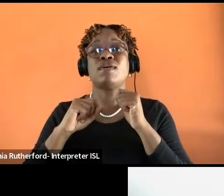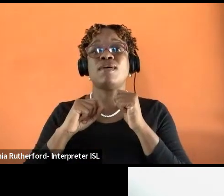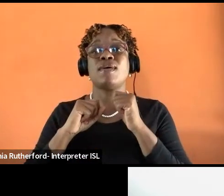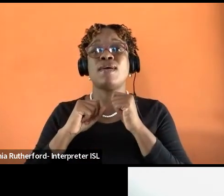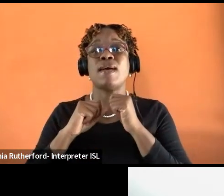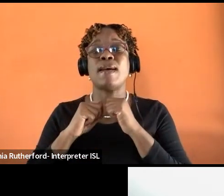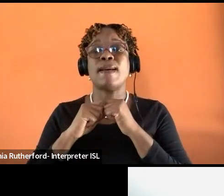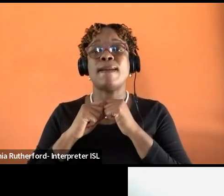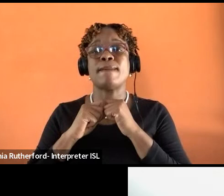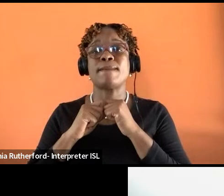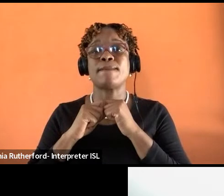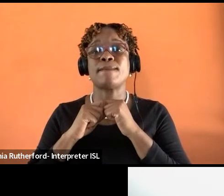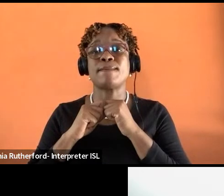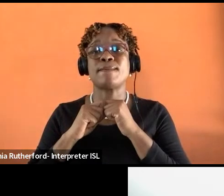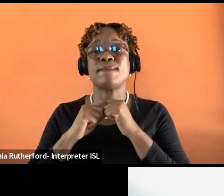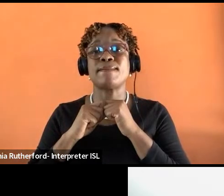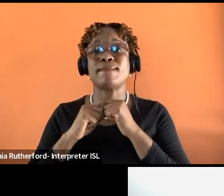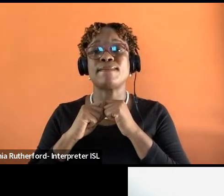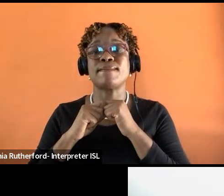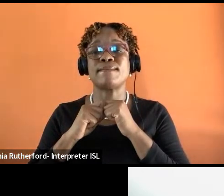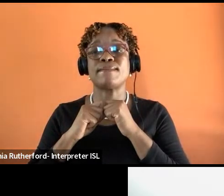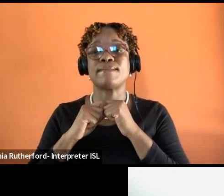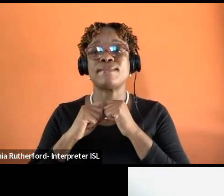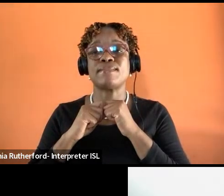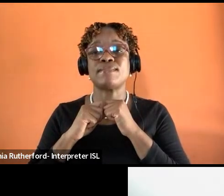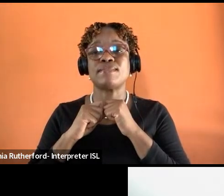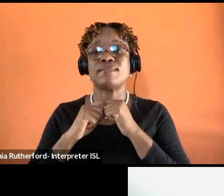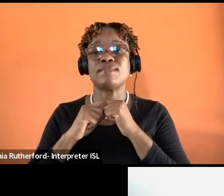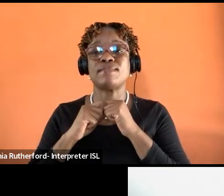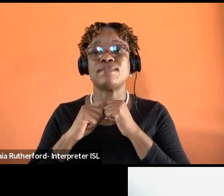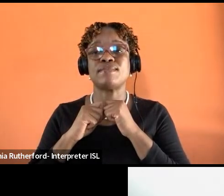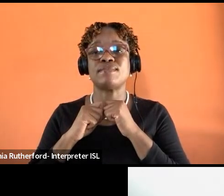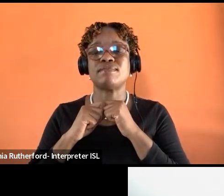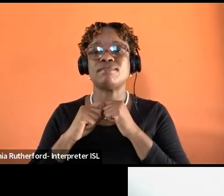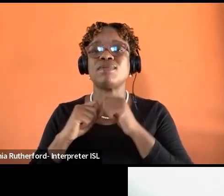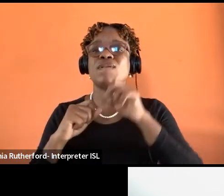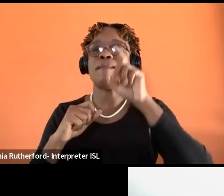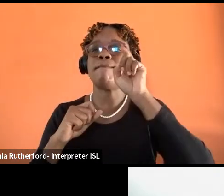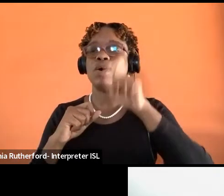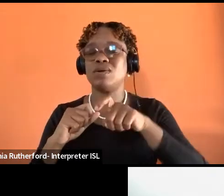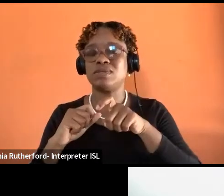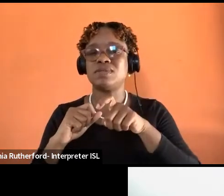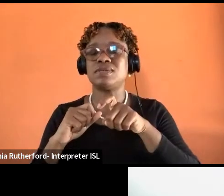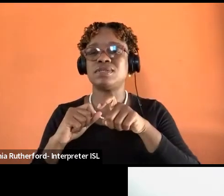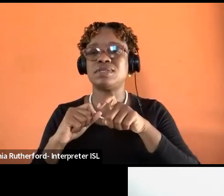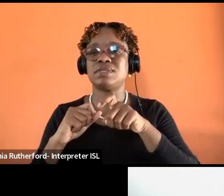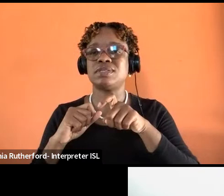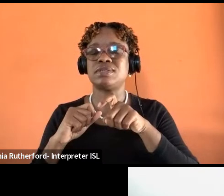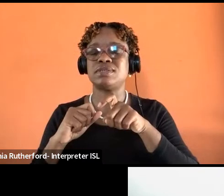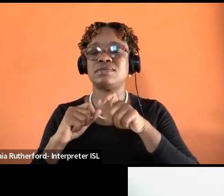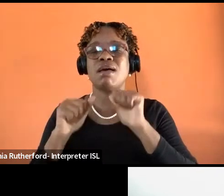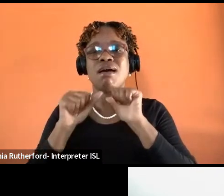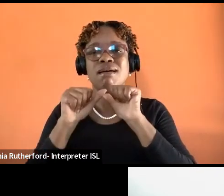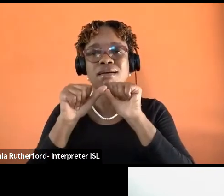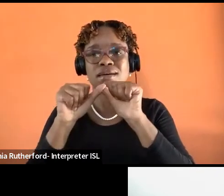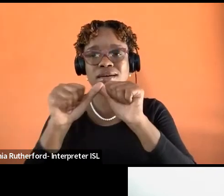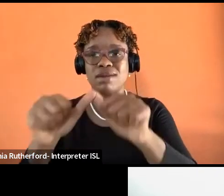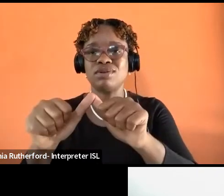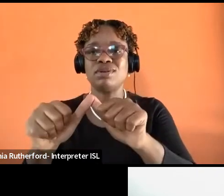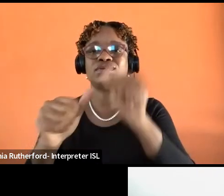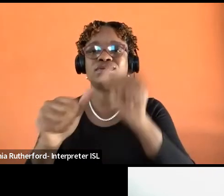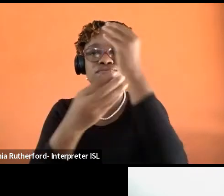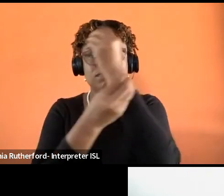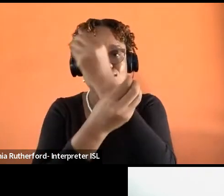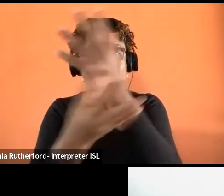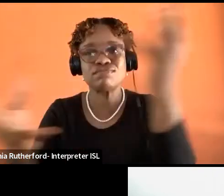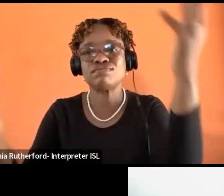practices, there has to be consistent public education